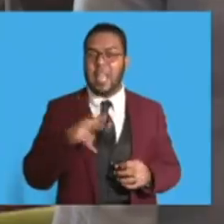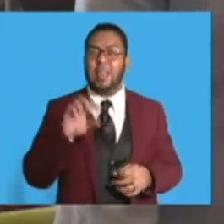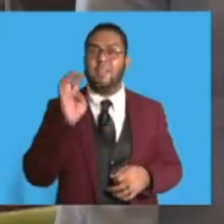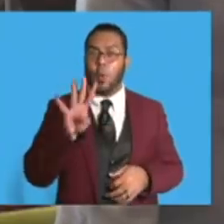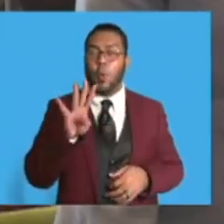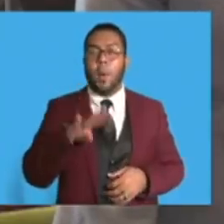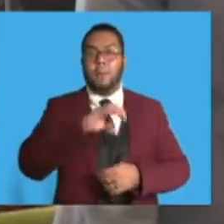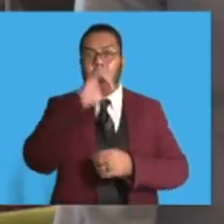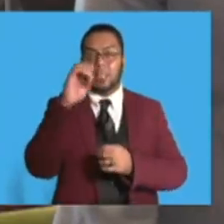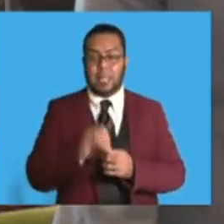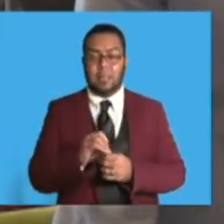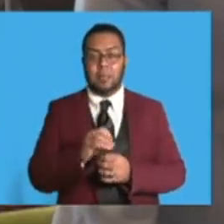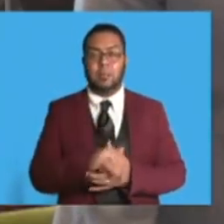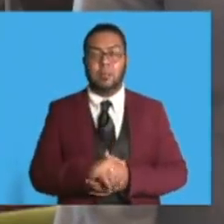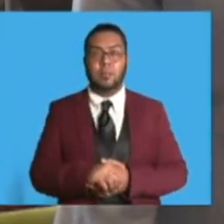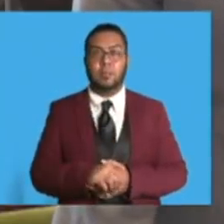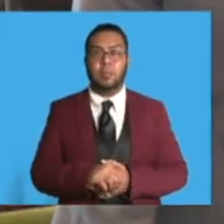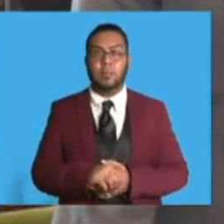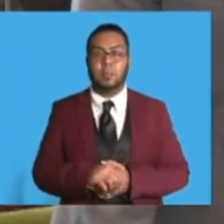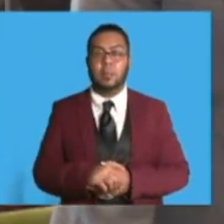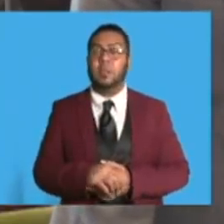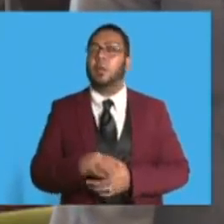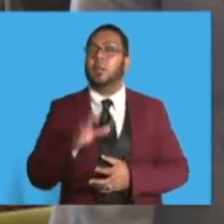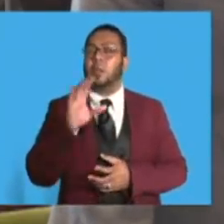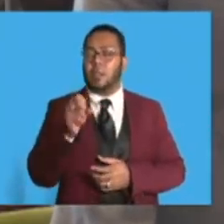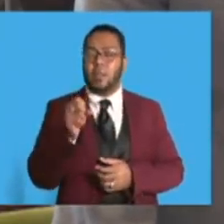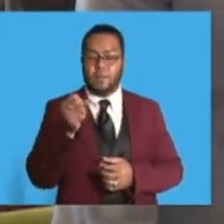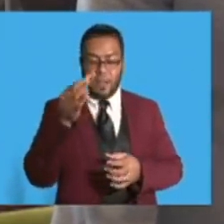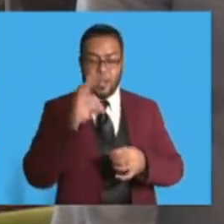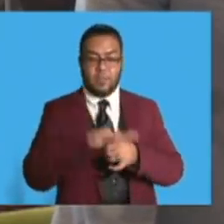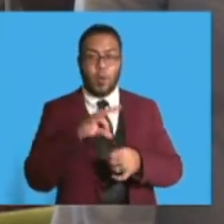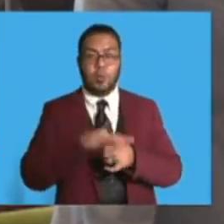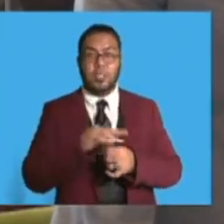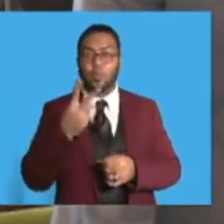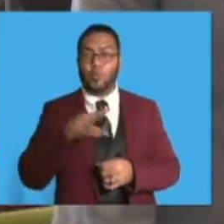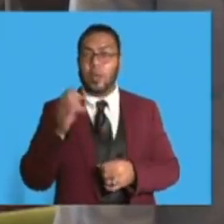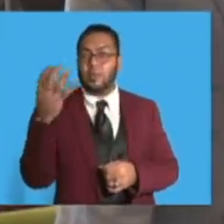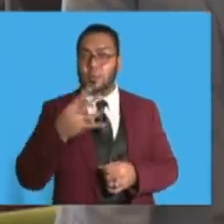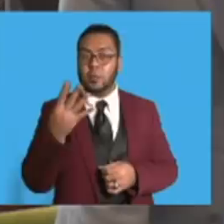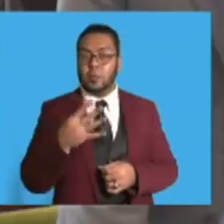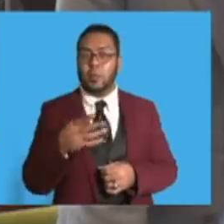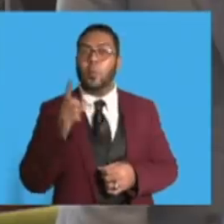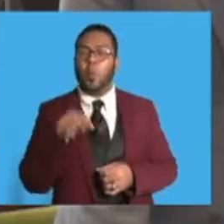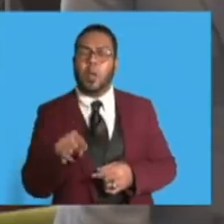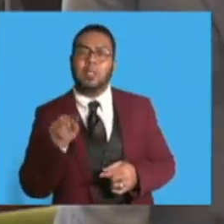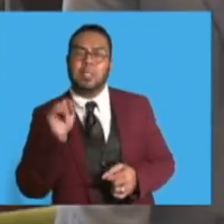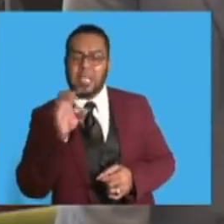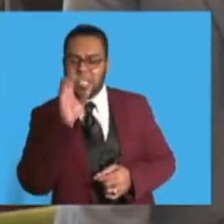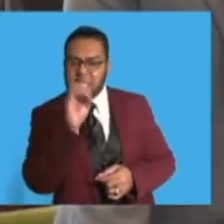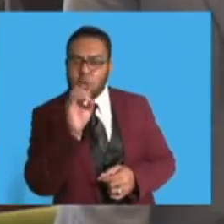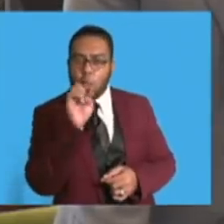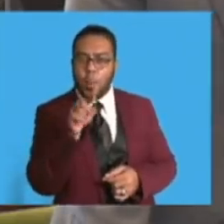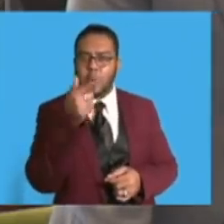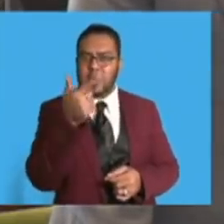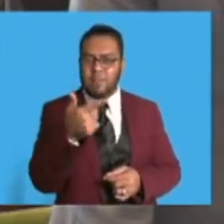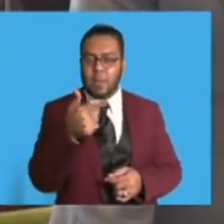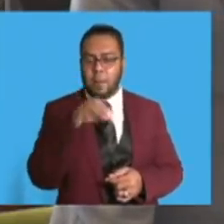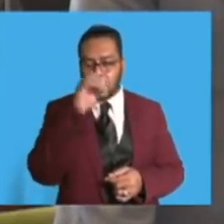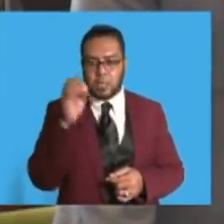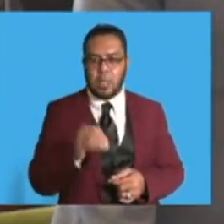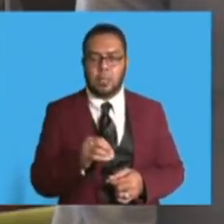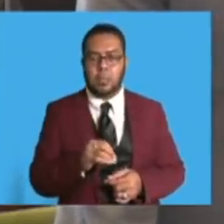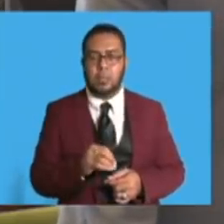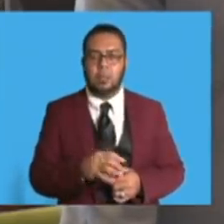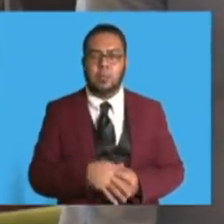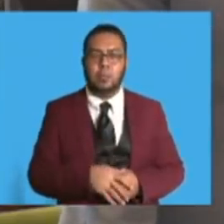in 2014. They are not telling us that the invalid votes in 2014 was a mere 0.7% and